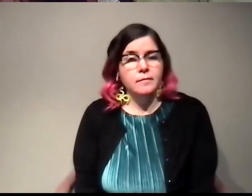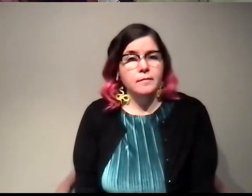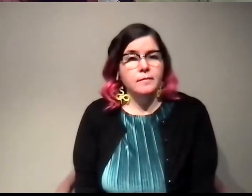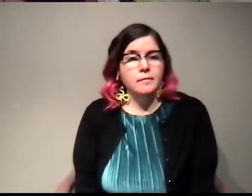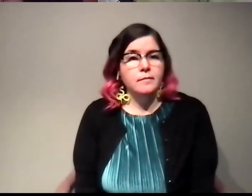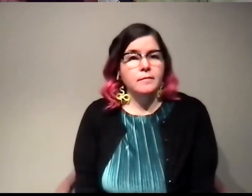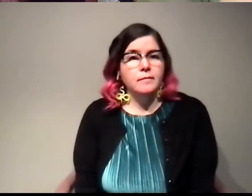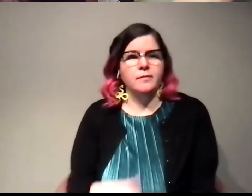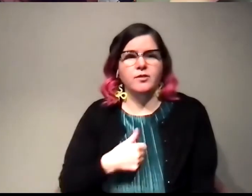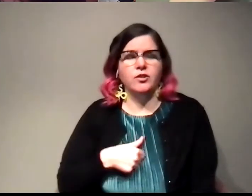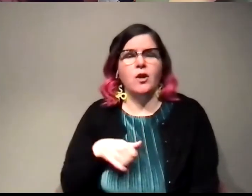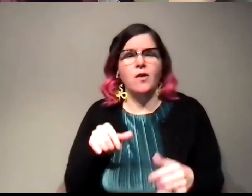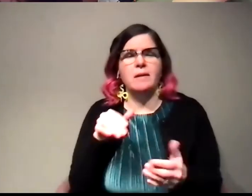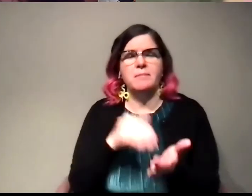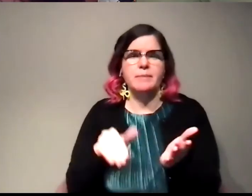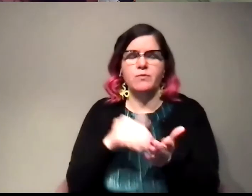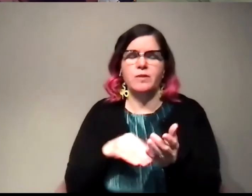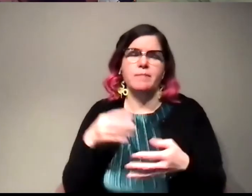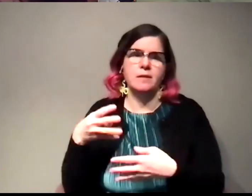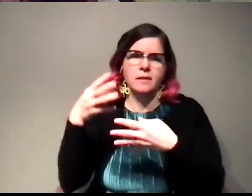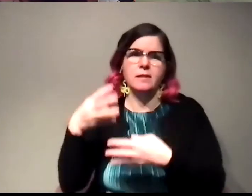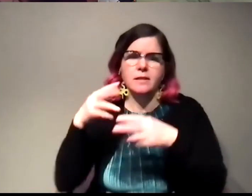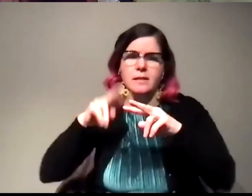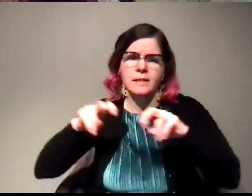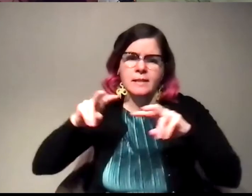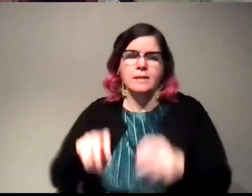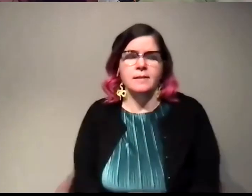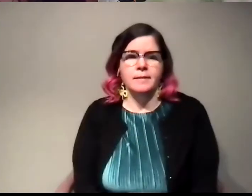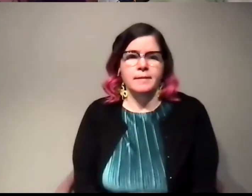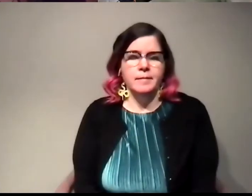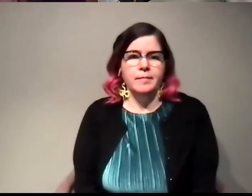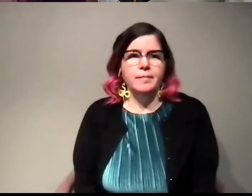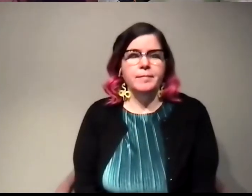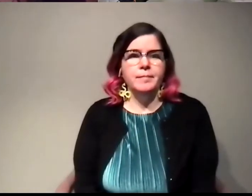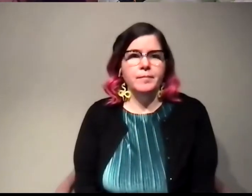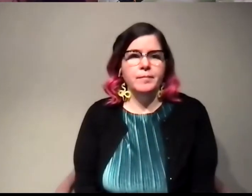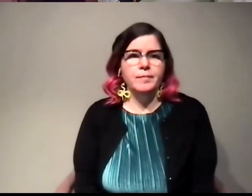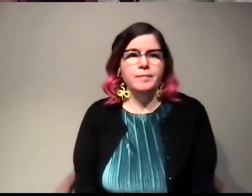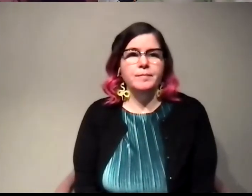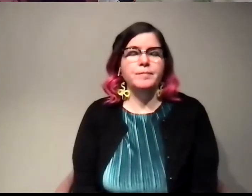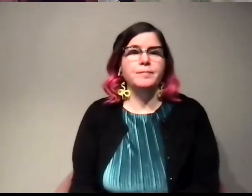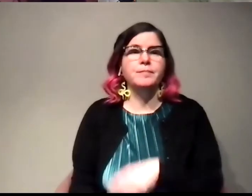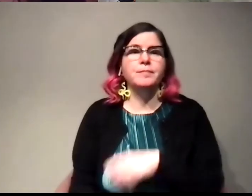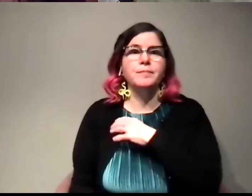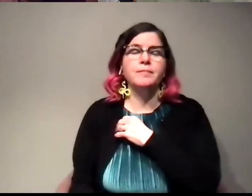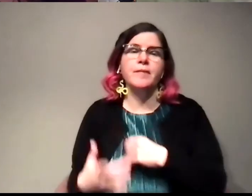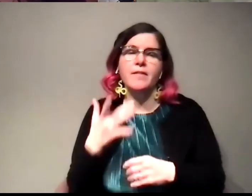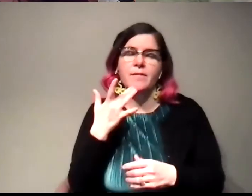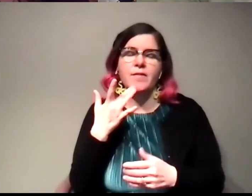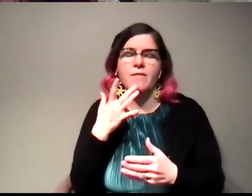Sorry, there's a lot of repetitive questions in here. I'm trying to parse through. What has been your favorite part about your studies so